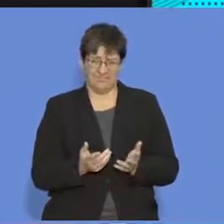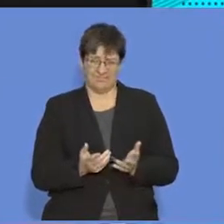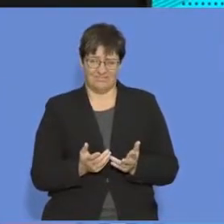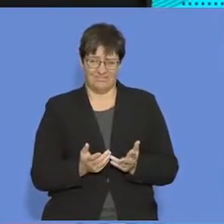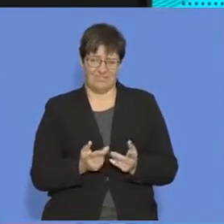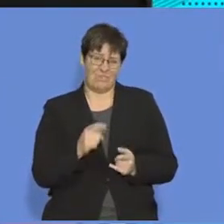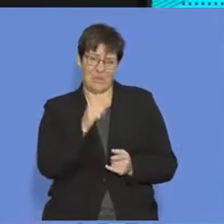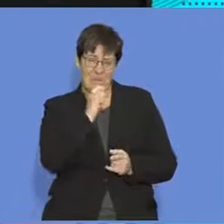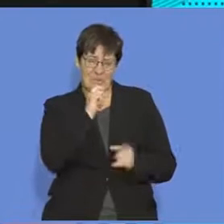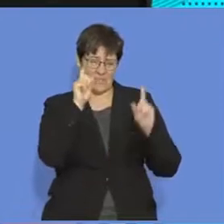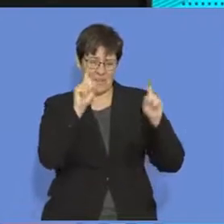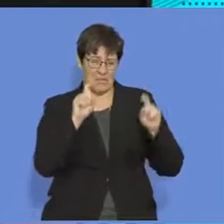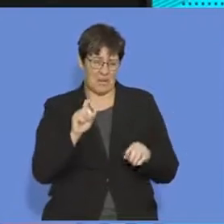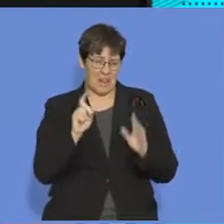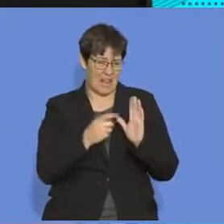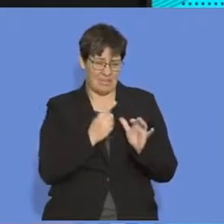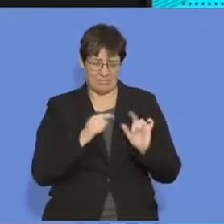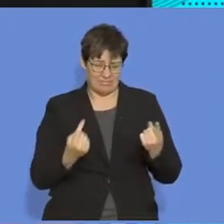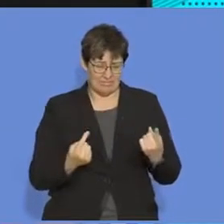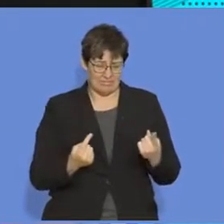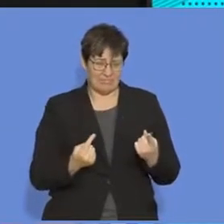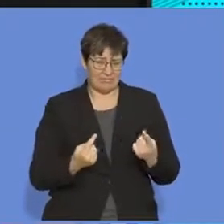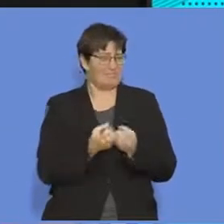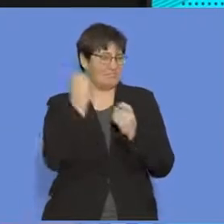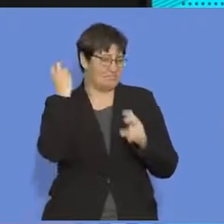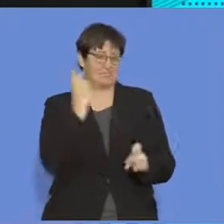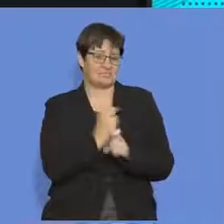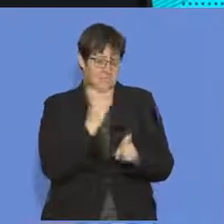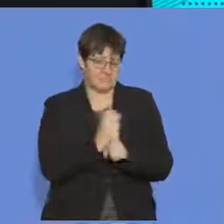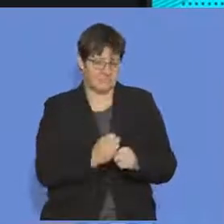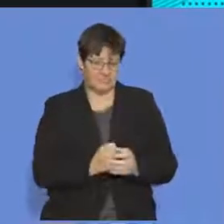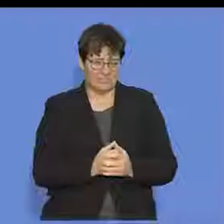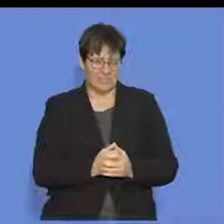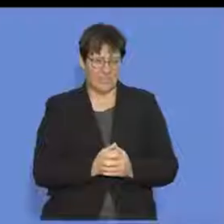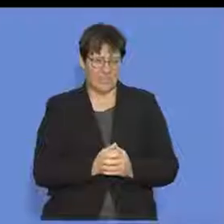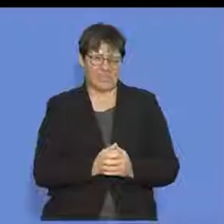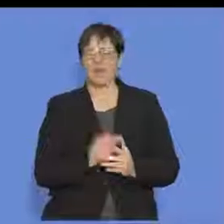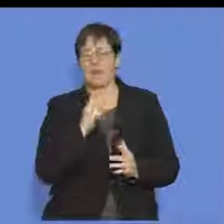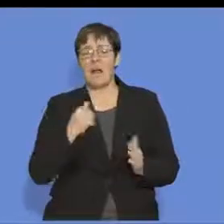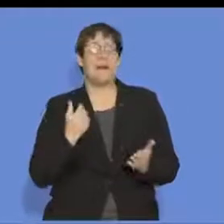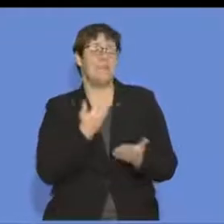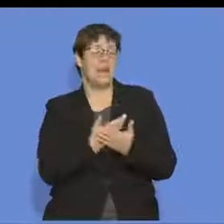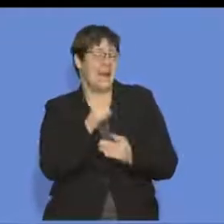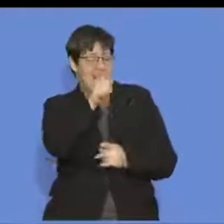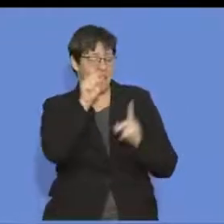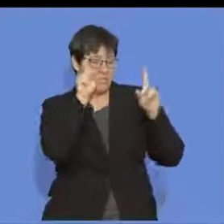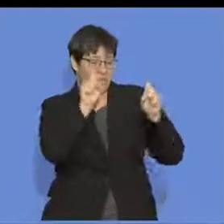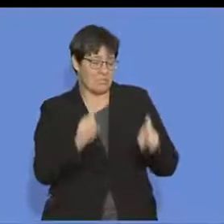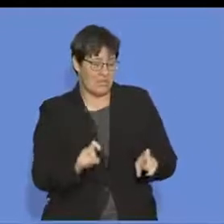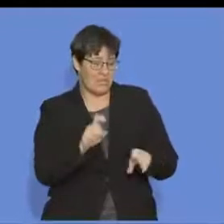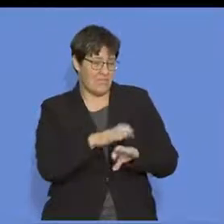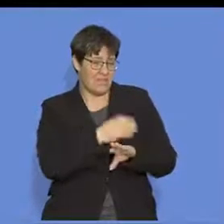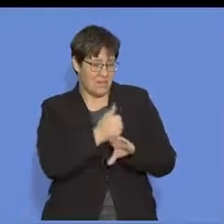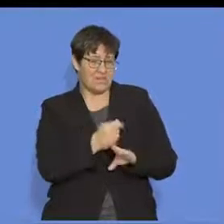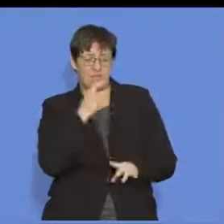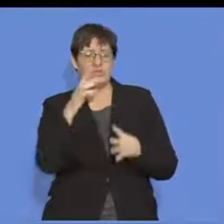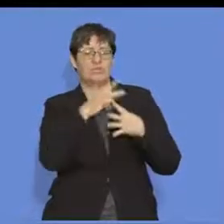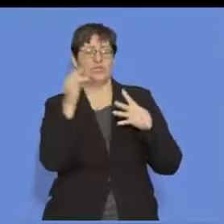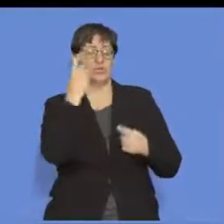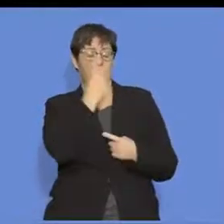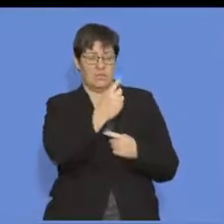without using the fundamental principle of counting? I think that will be difficult, but we can. But if you apply the fundamental principle of counting, what we can do is